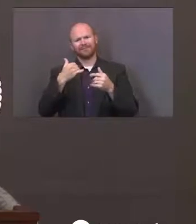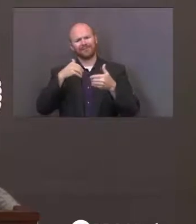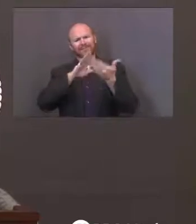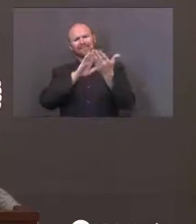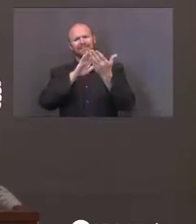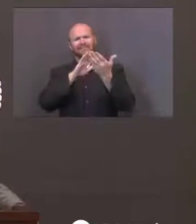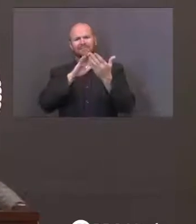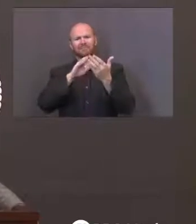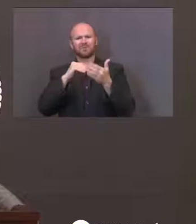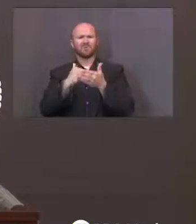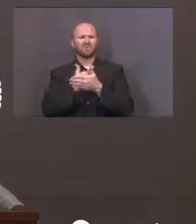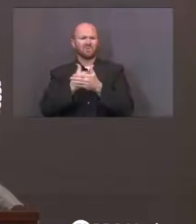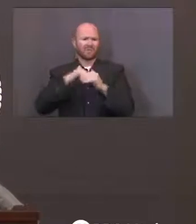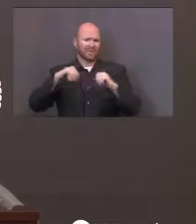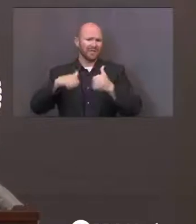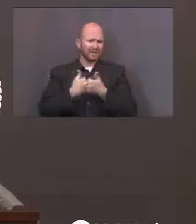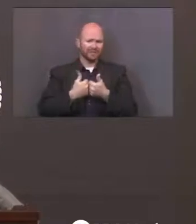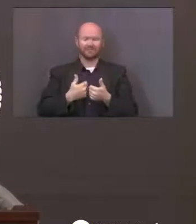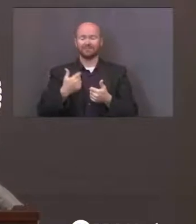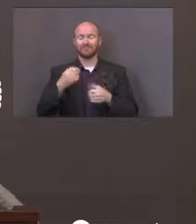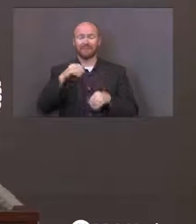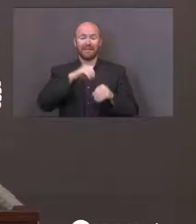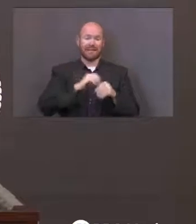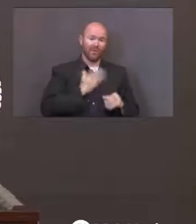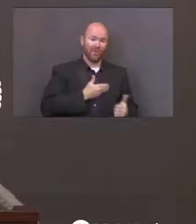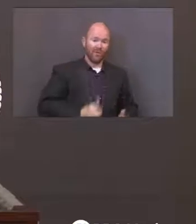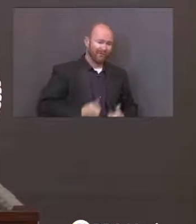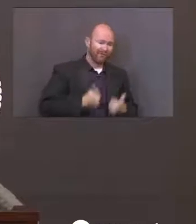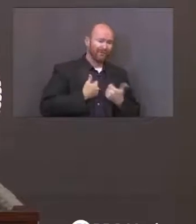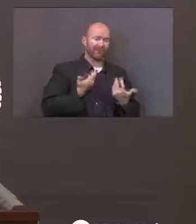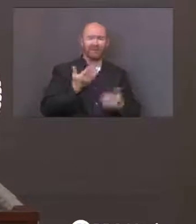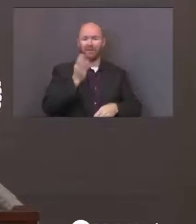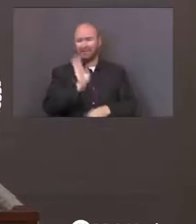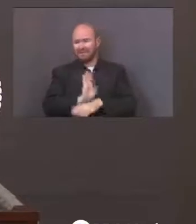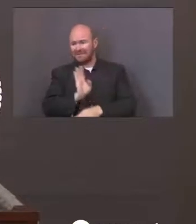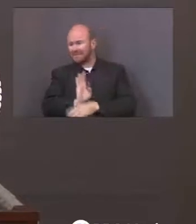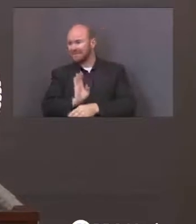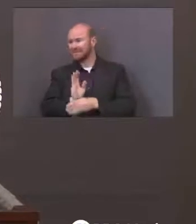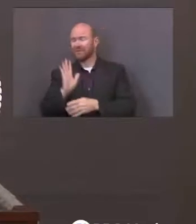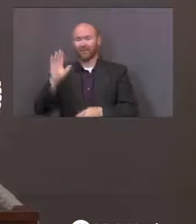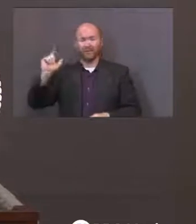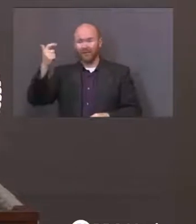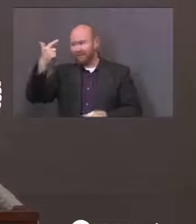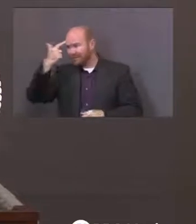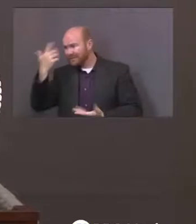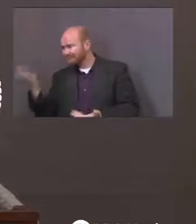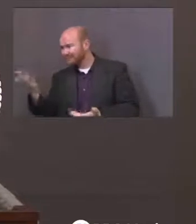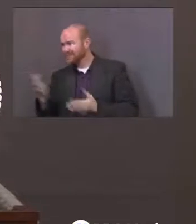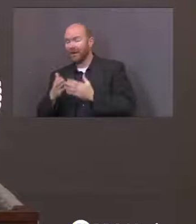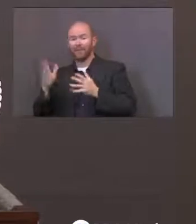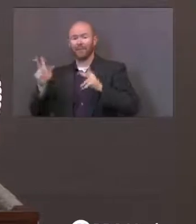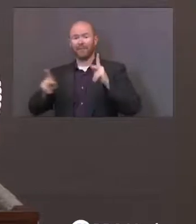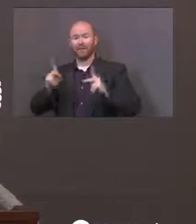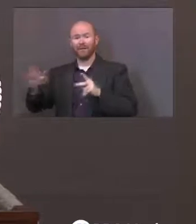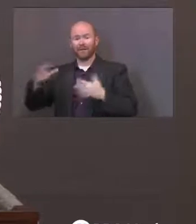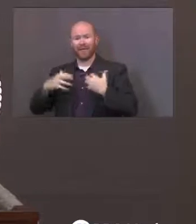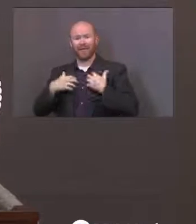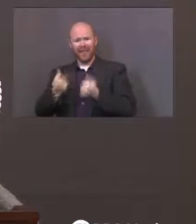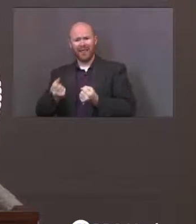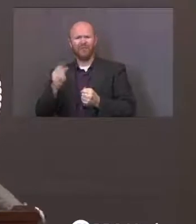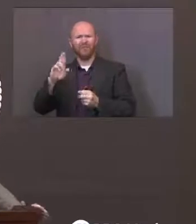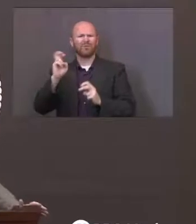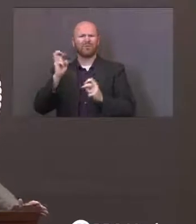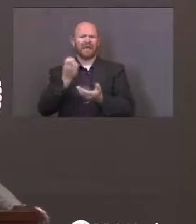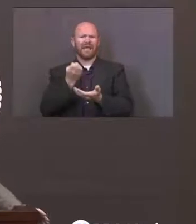in life, as we face big challenges in business or in government, or even as a matter of public health and economic strength here in the state